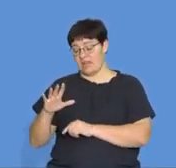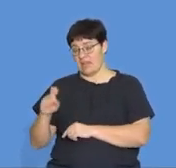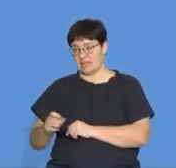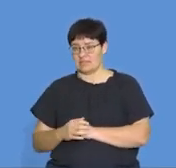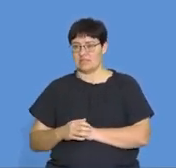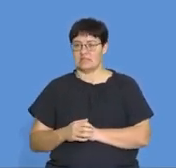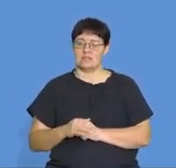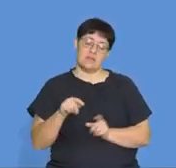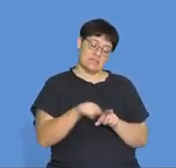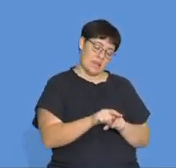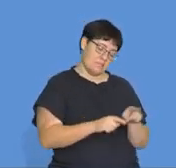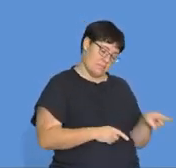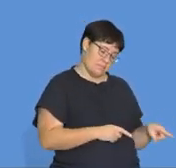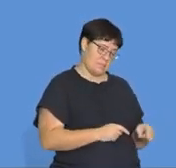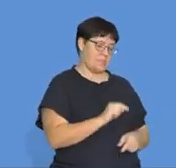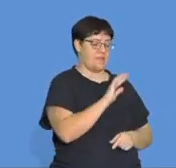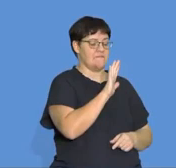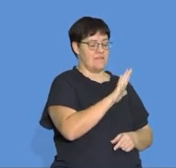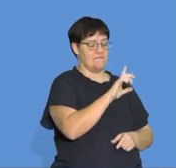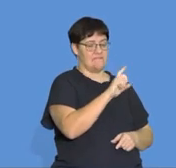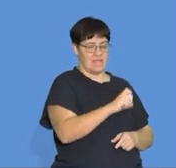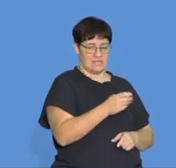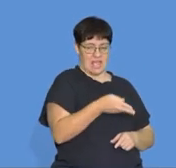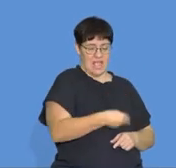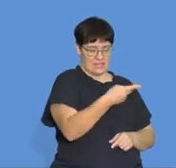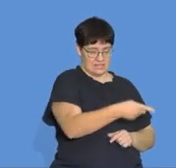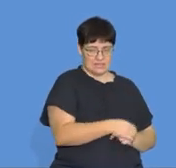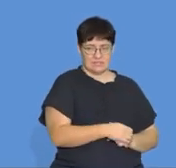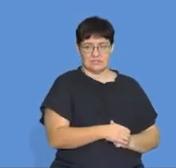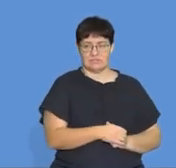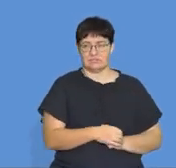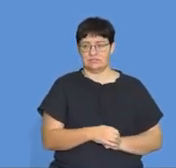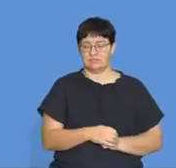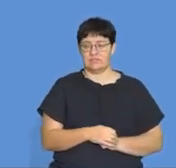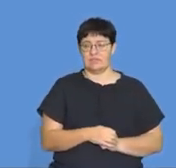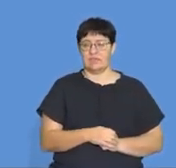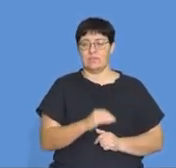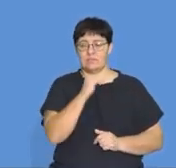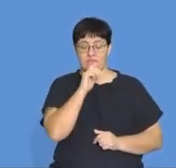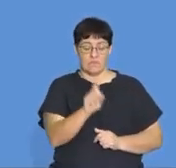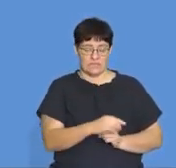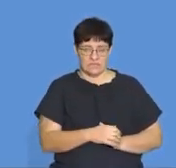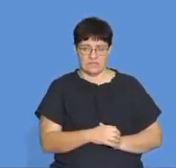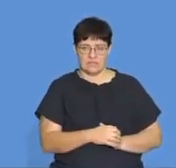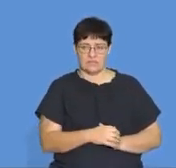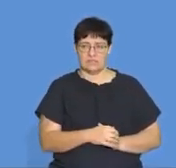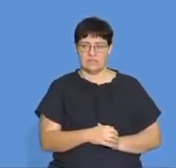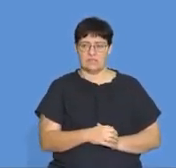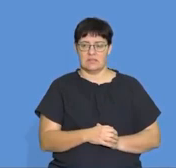there. I must also add 5x here. So that will then give me